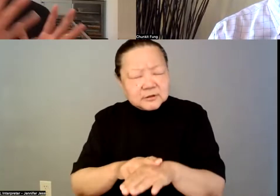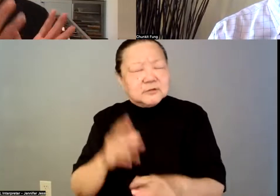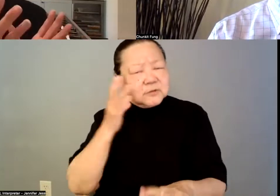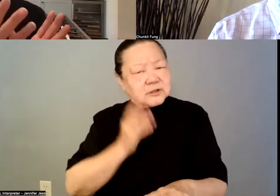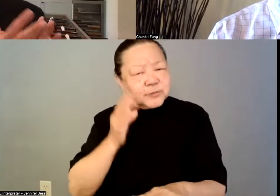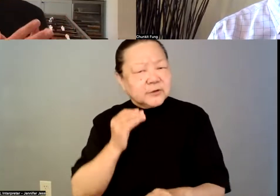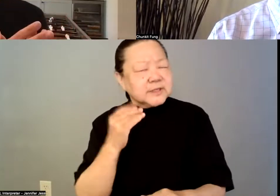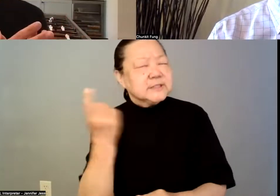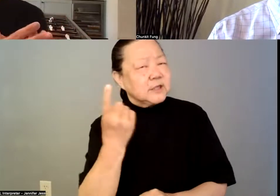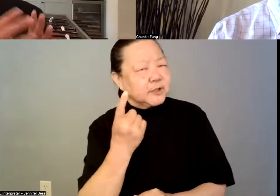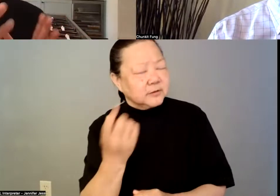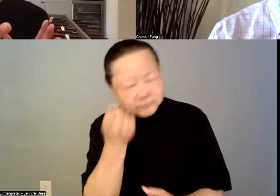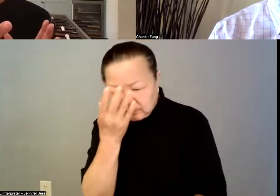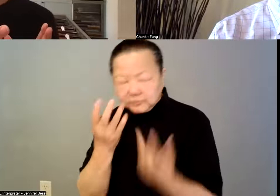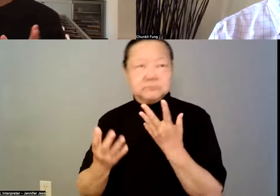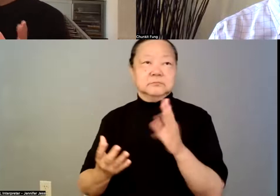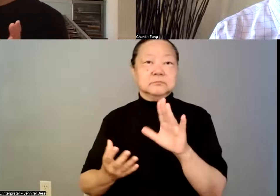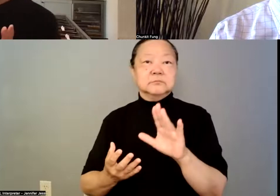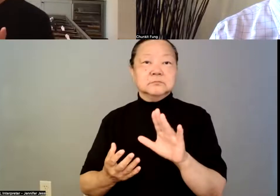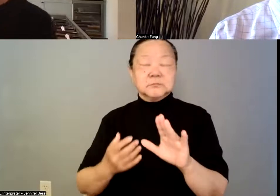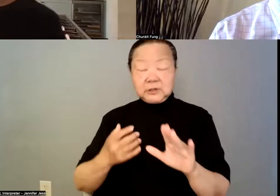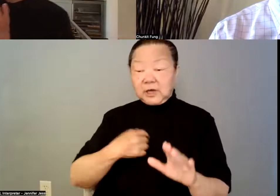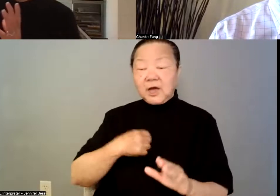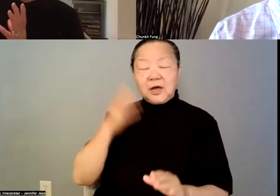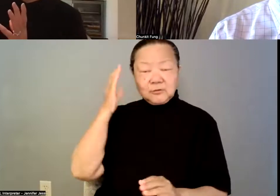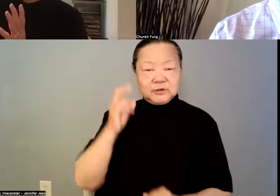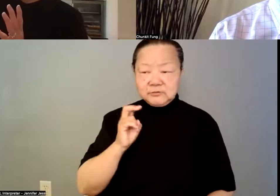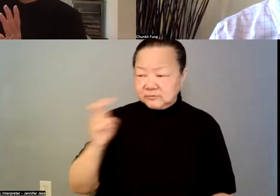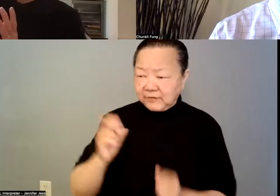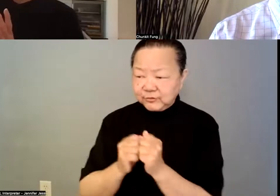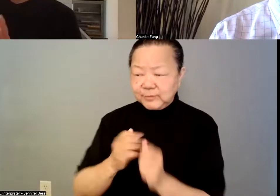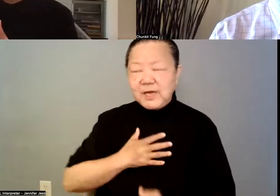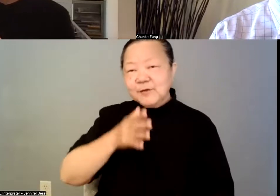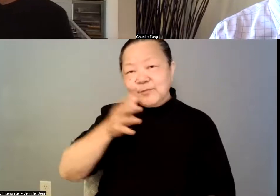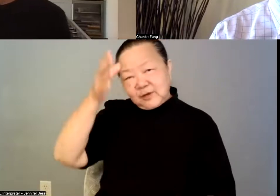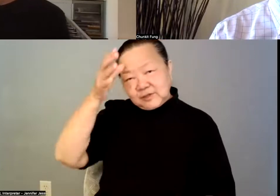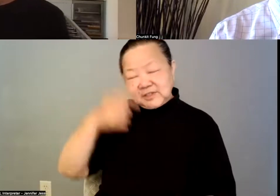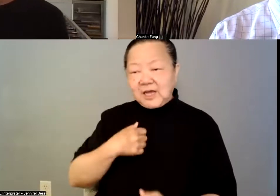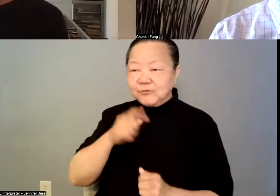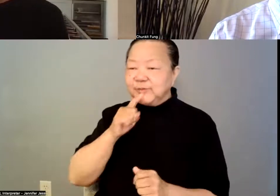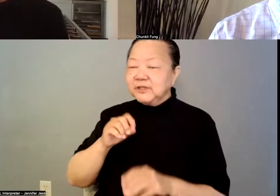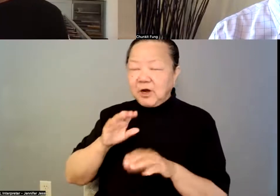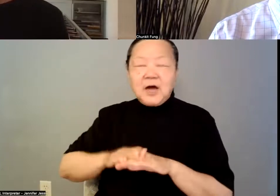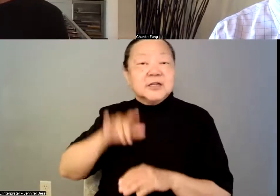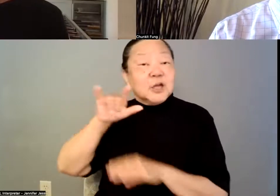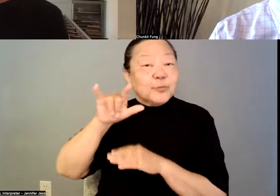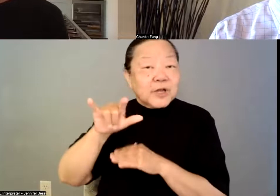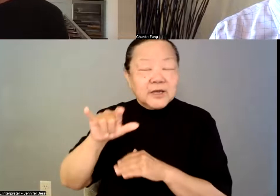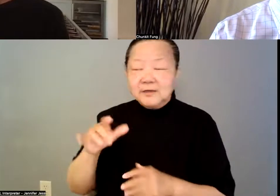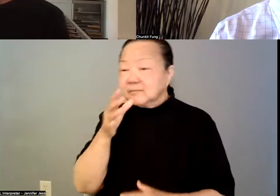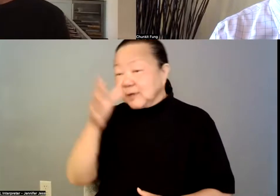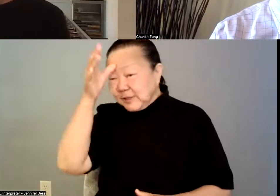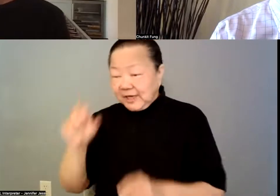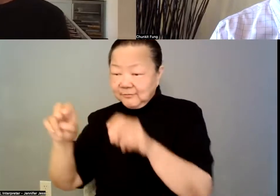I've had a couple of experiences where I was traveling with my parents, but I was like sitting some distance from them behind on a plane. And I noticed how people would speak